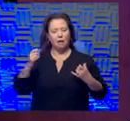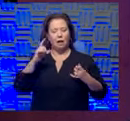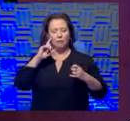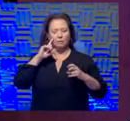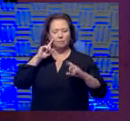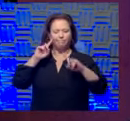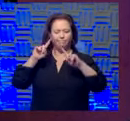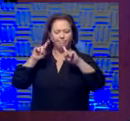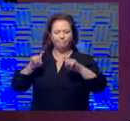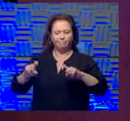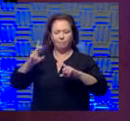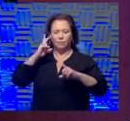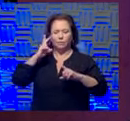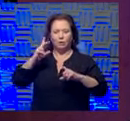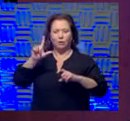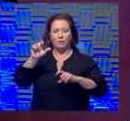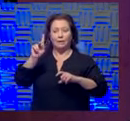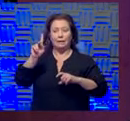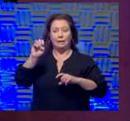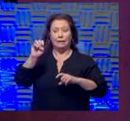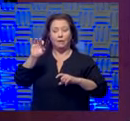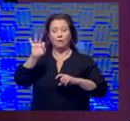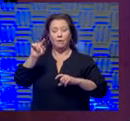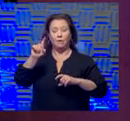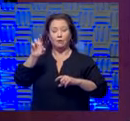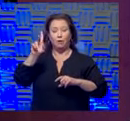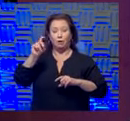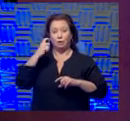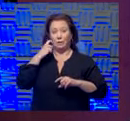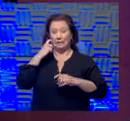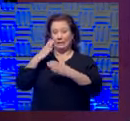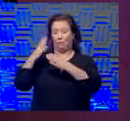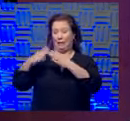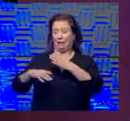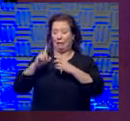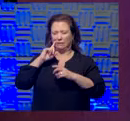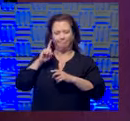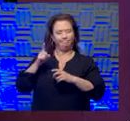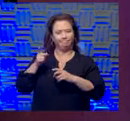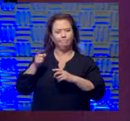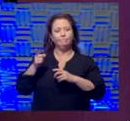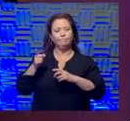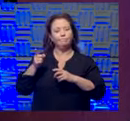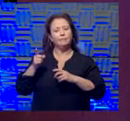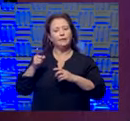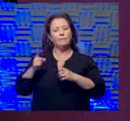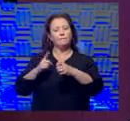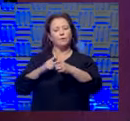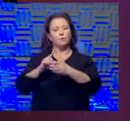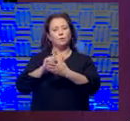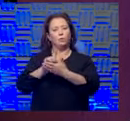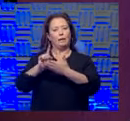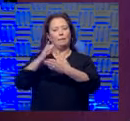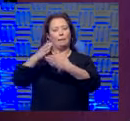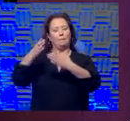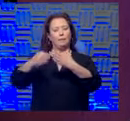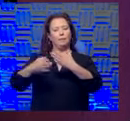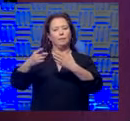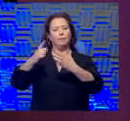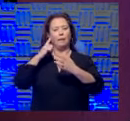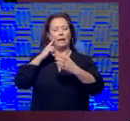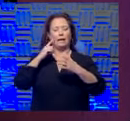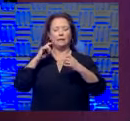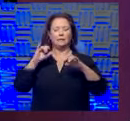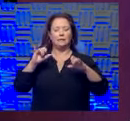critical about what we saw from the Lake of the Ozarks Yes. over the weekend. The first week of the month, we had a similar kind